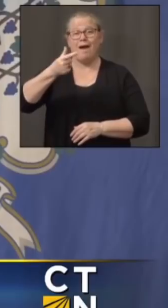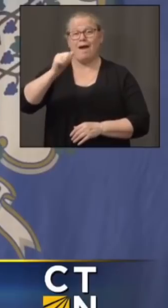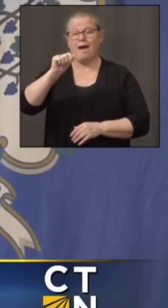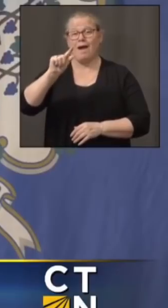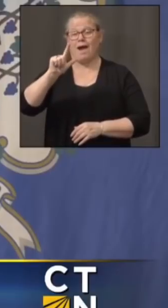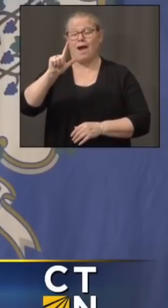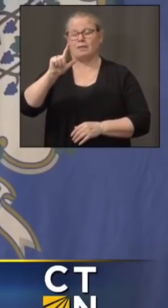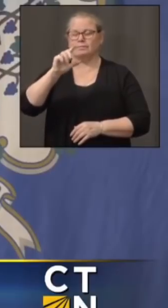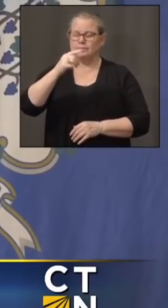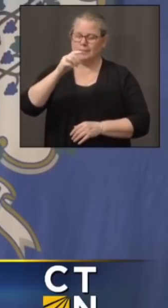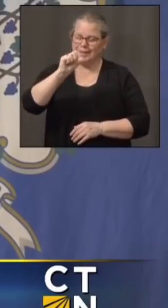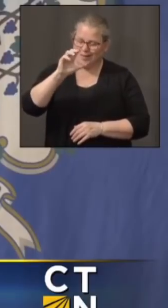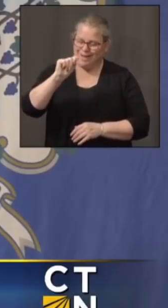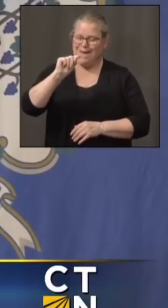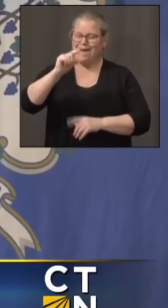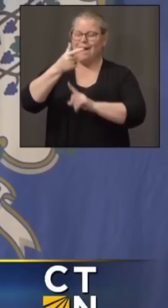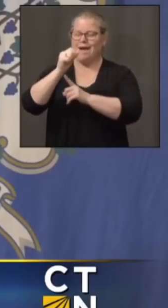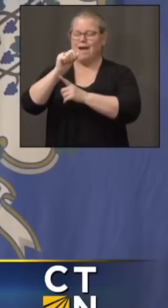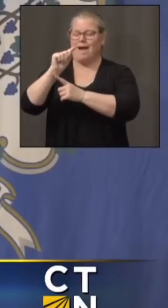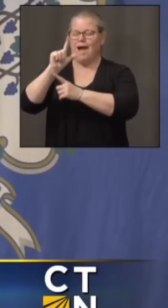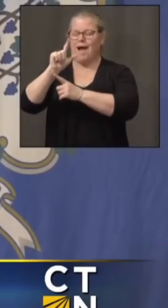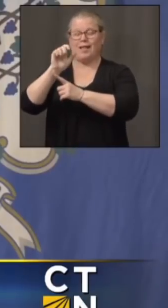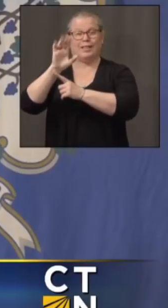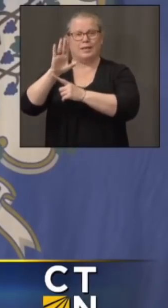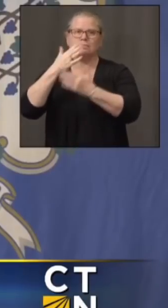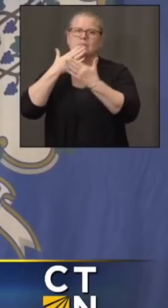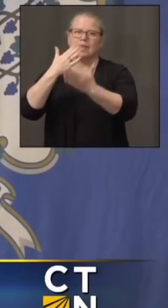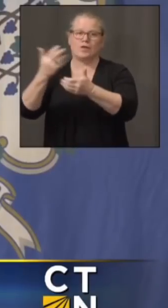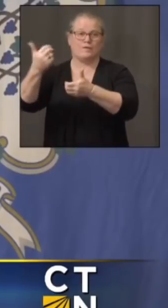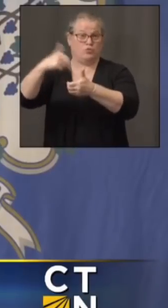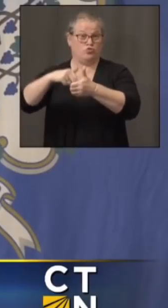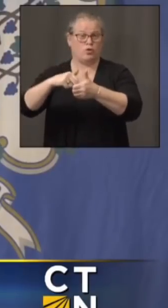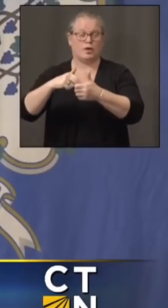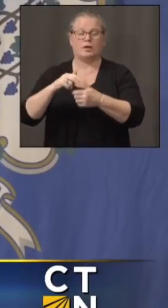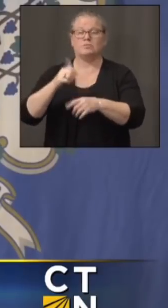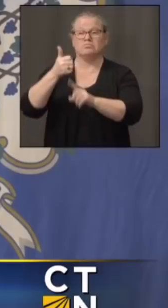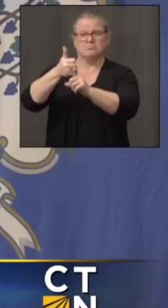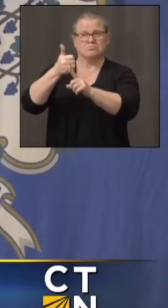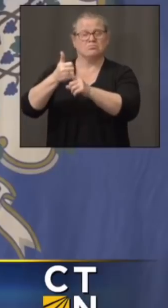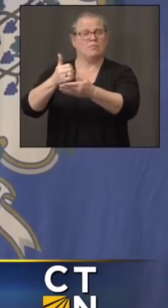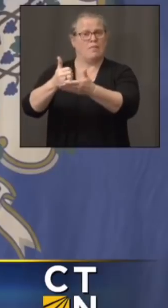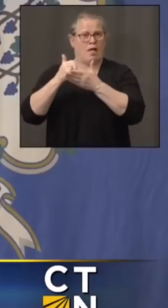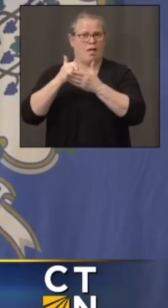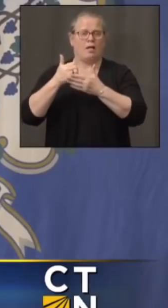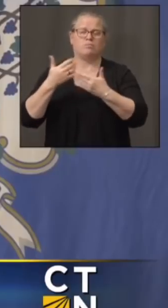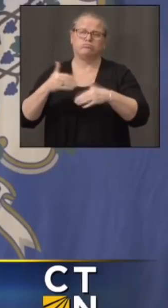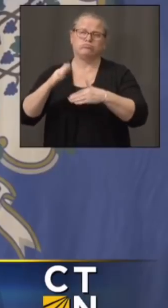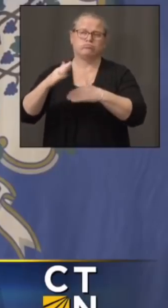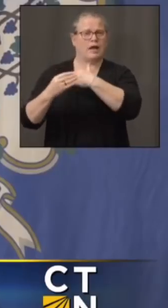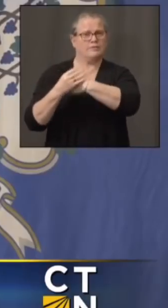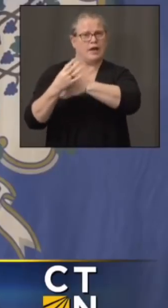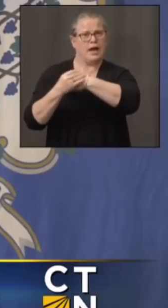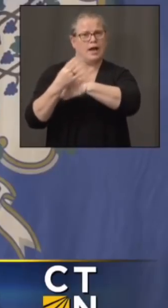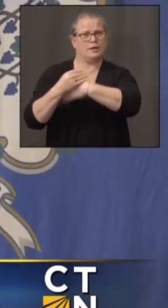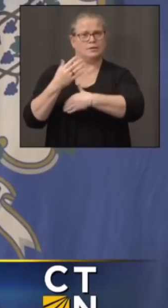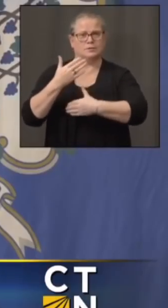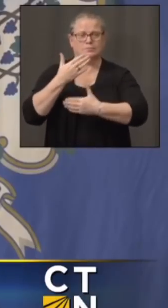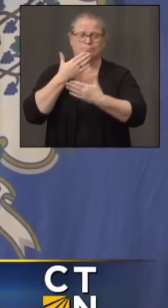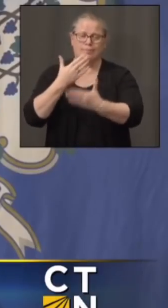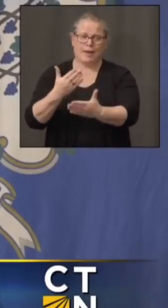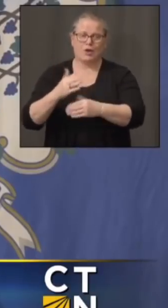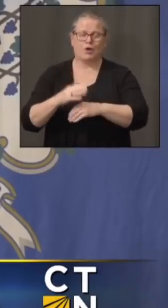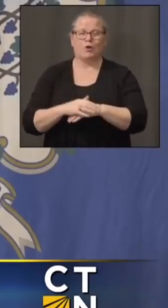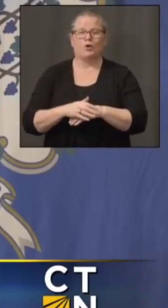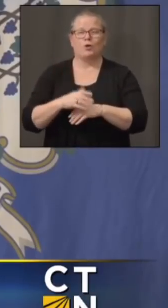you've given me and our state over the last many months. I'm a baseball fan, so I took to